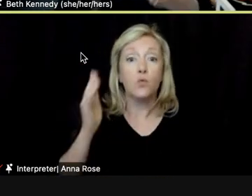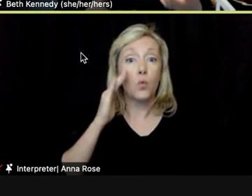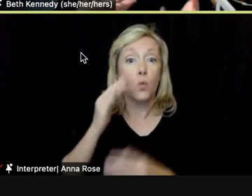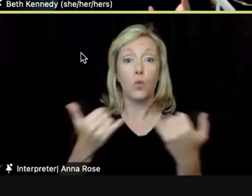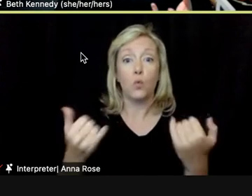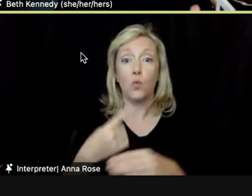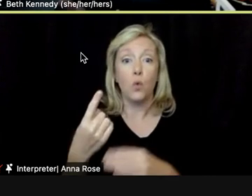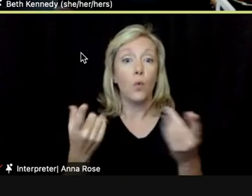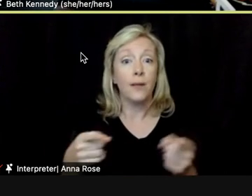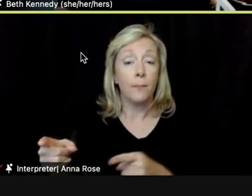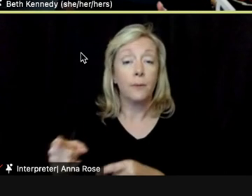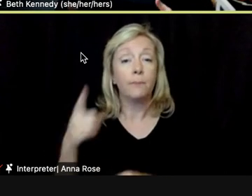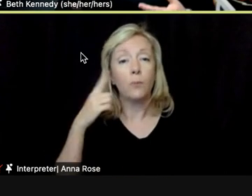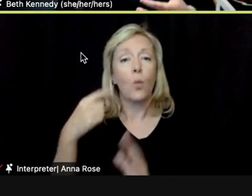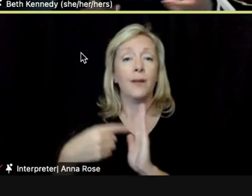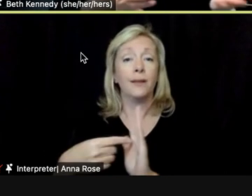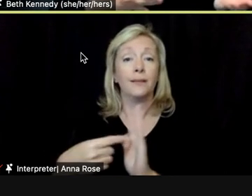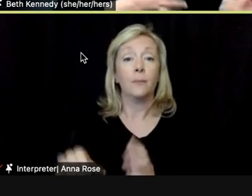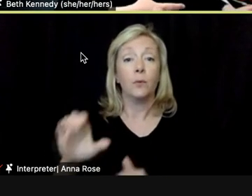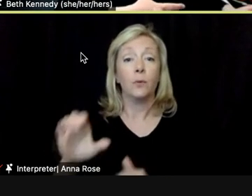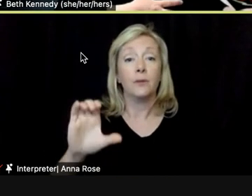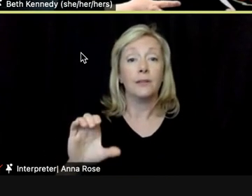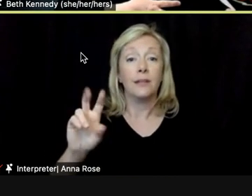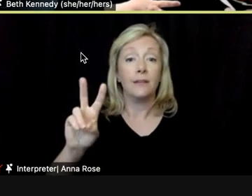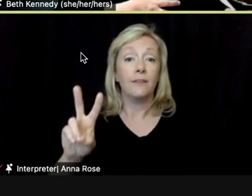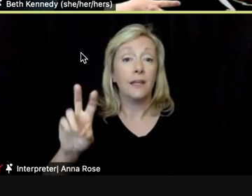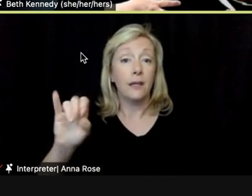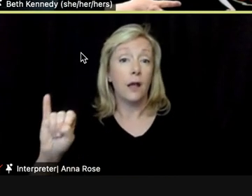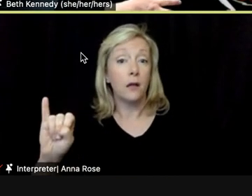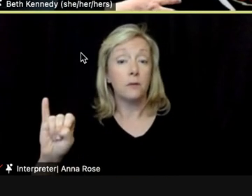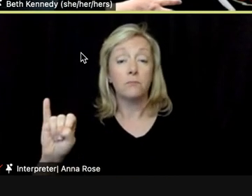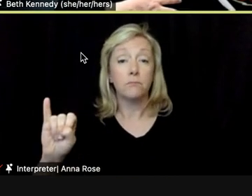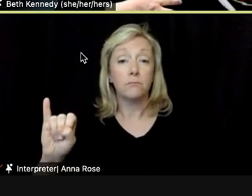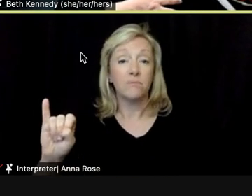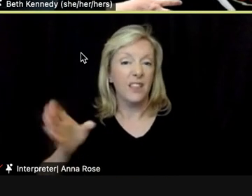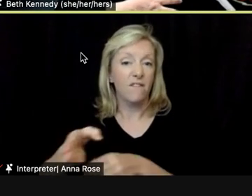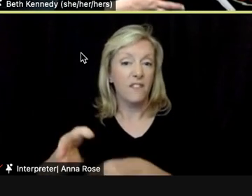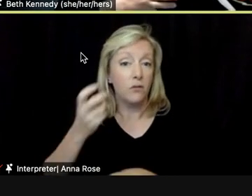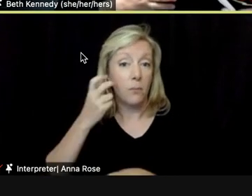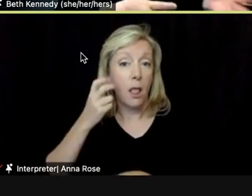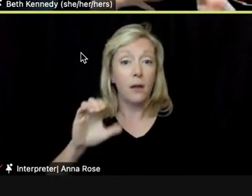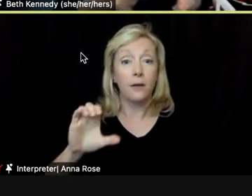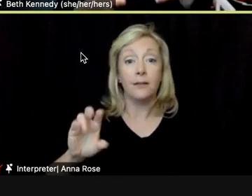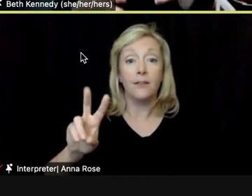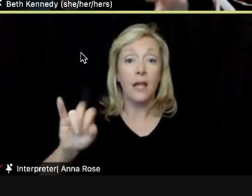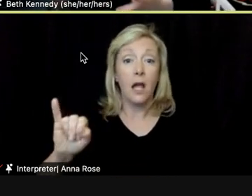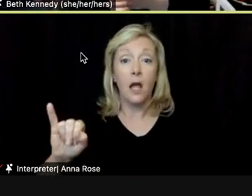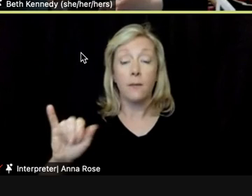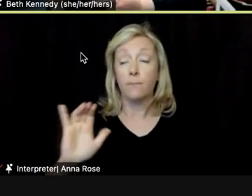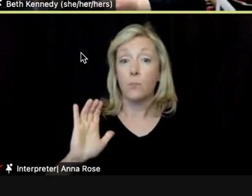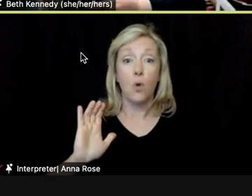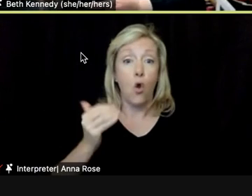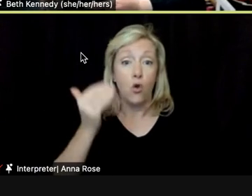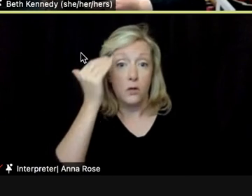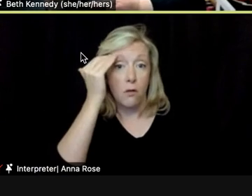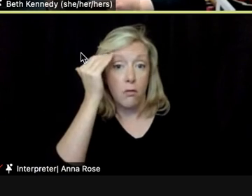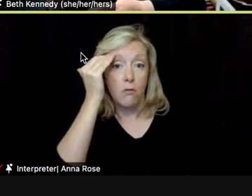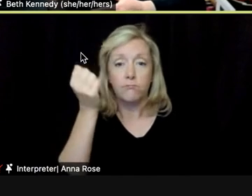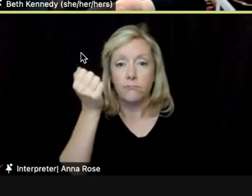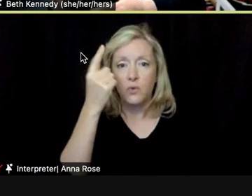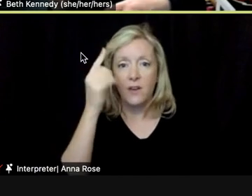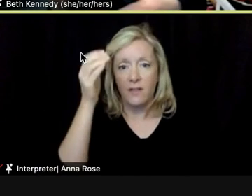is cortical vision impairment. What we've known about cortical vision impairment has kind of evolved.